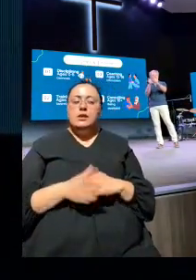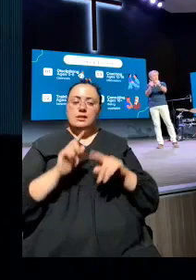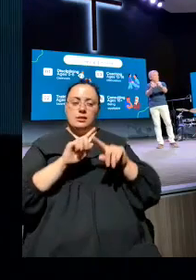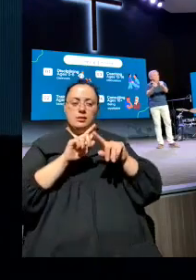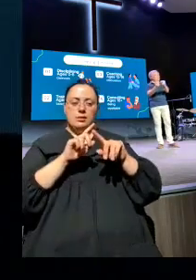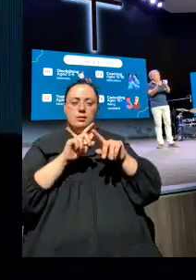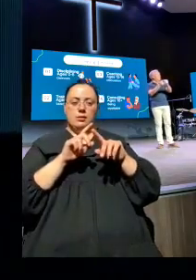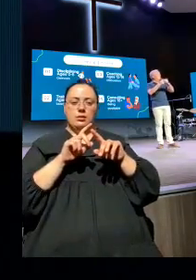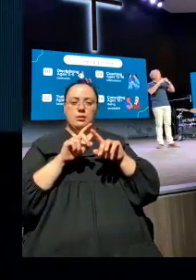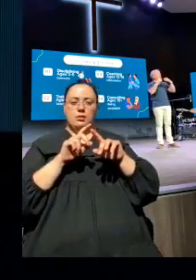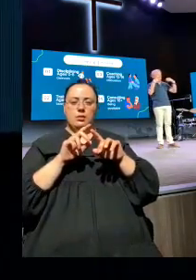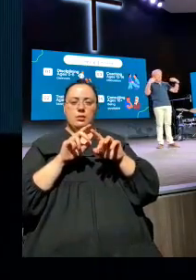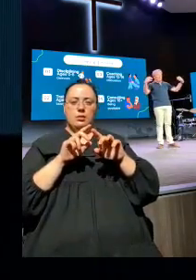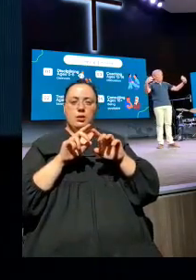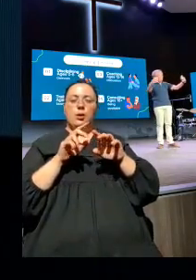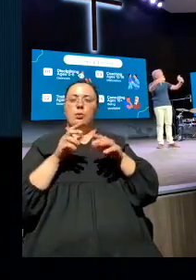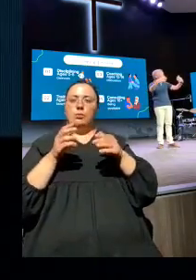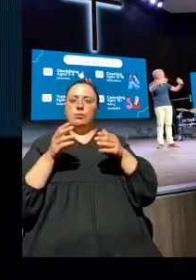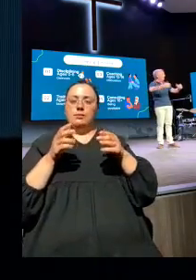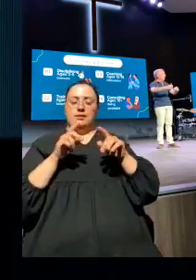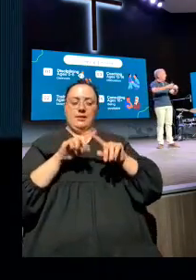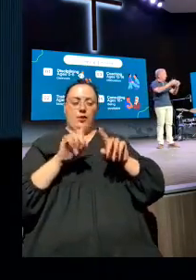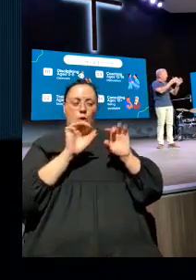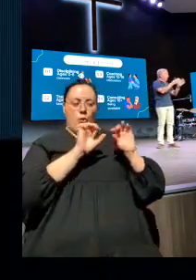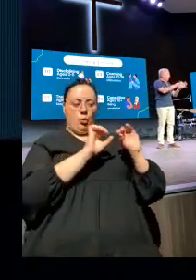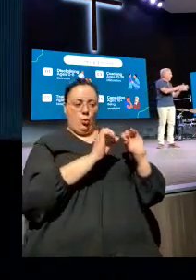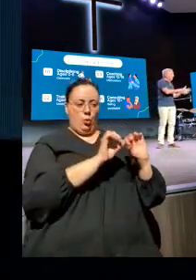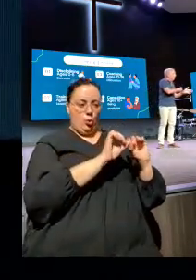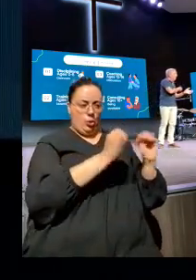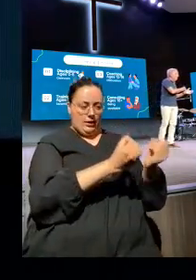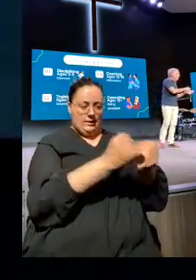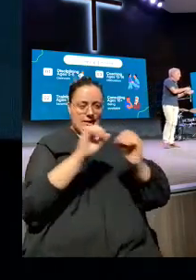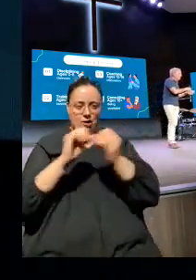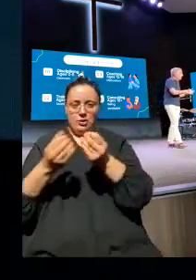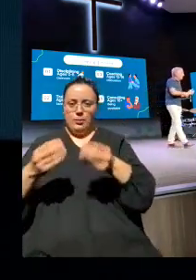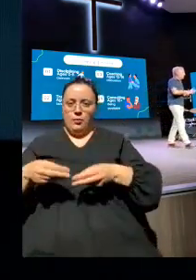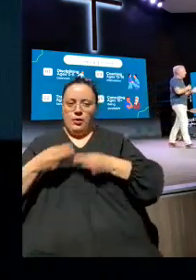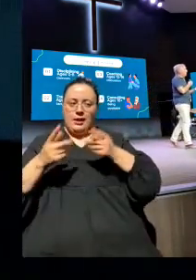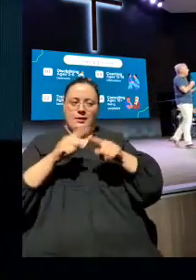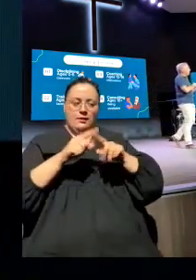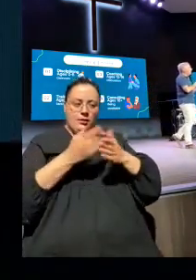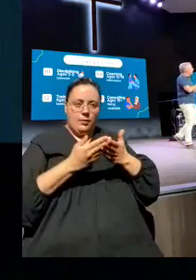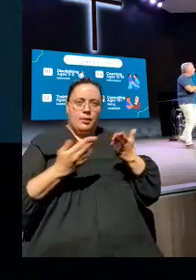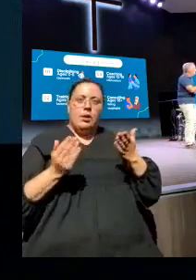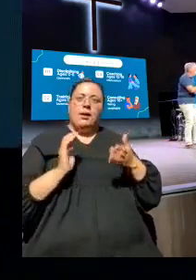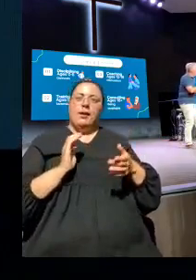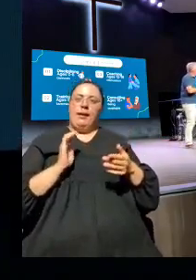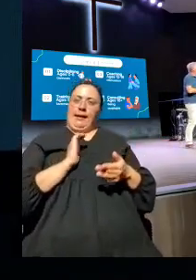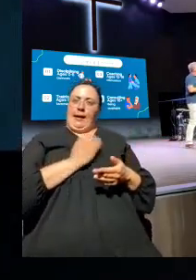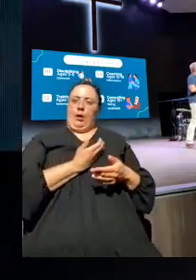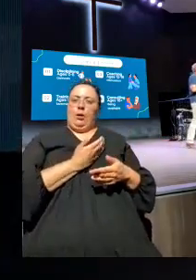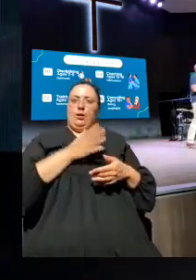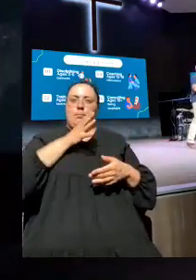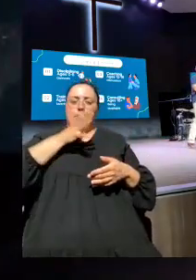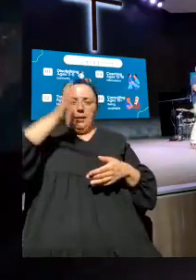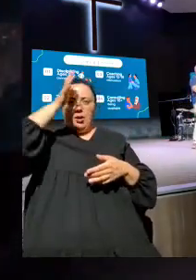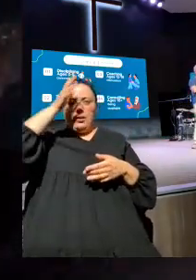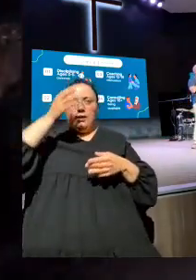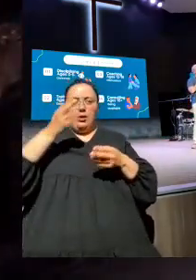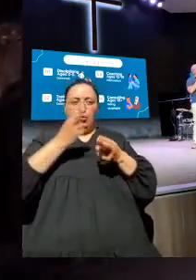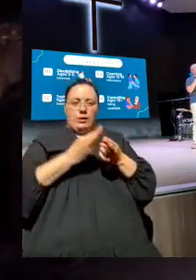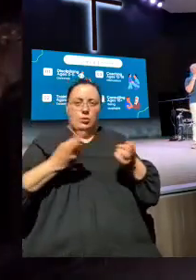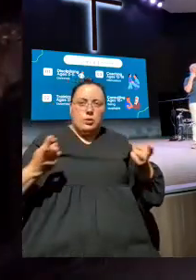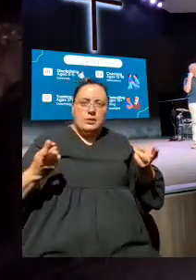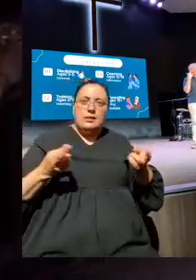Our parent queue that we provide to all of our parents provides a lot of resources. Children's Bibles provides a lot of resources.